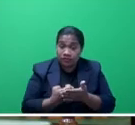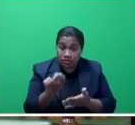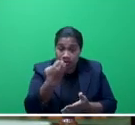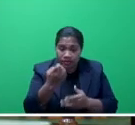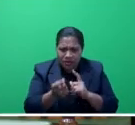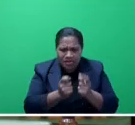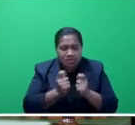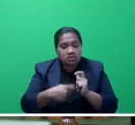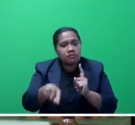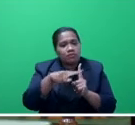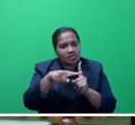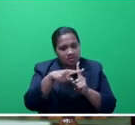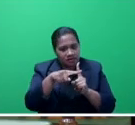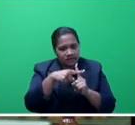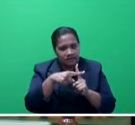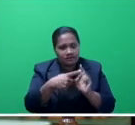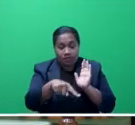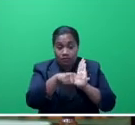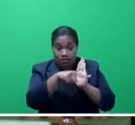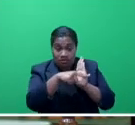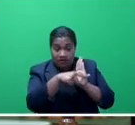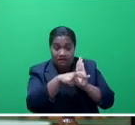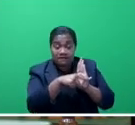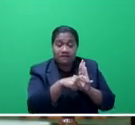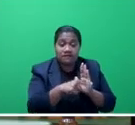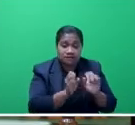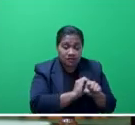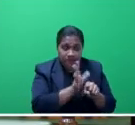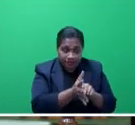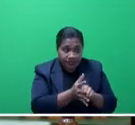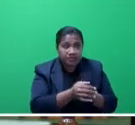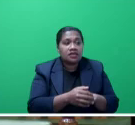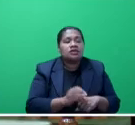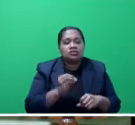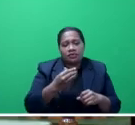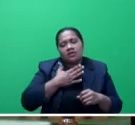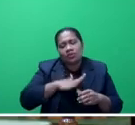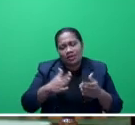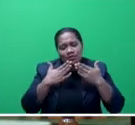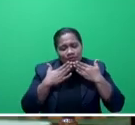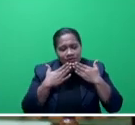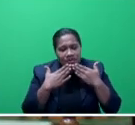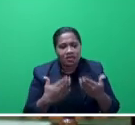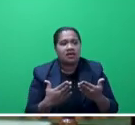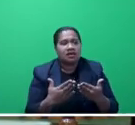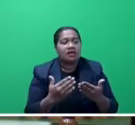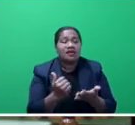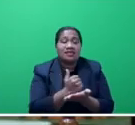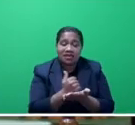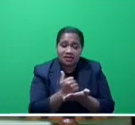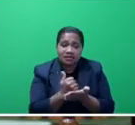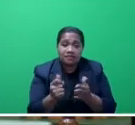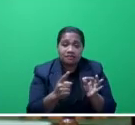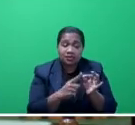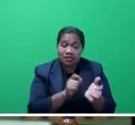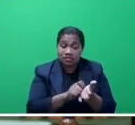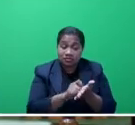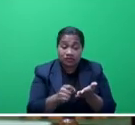for COVID-19, and in various other offices. I would like to thank in particular the Acting Permanent Secretary for